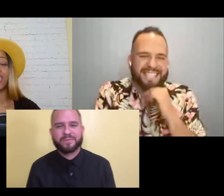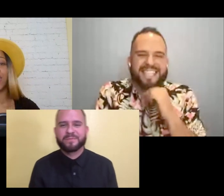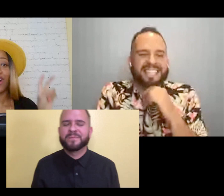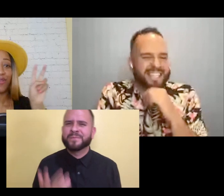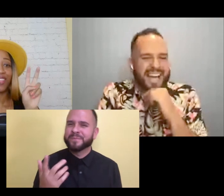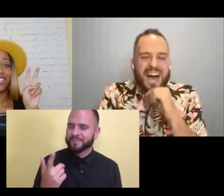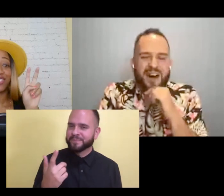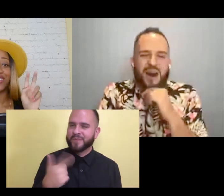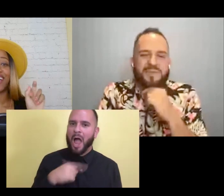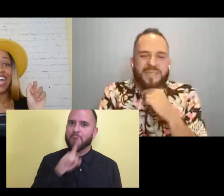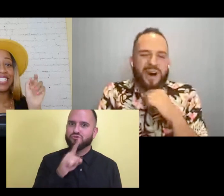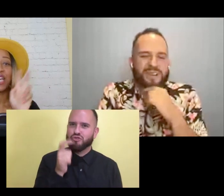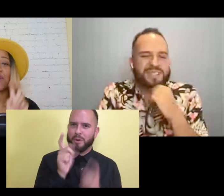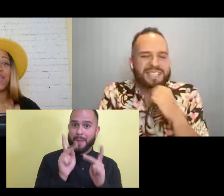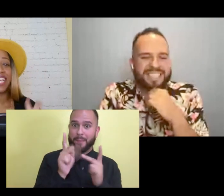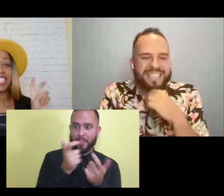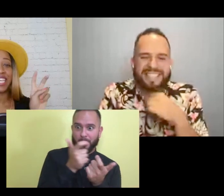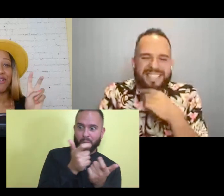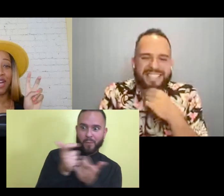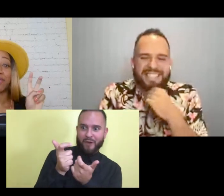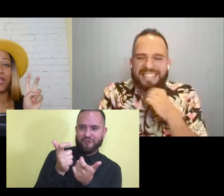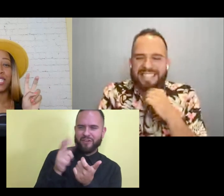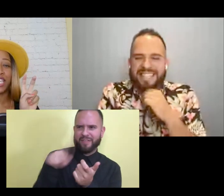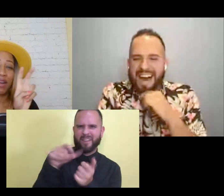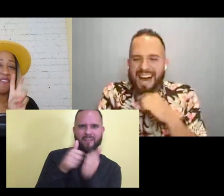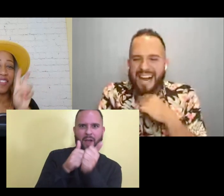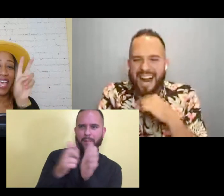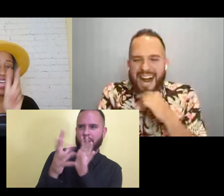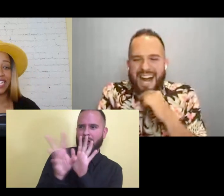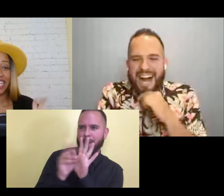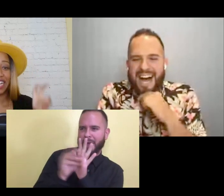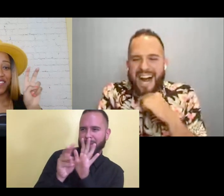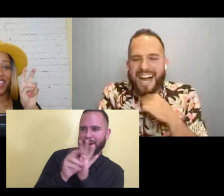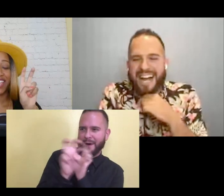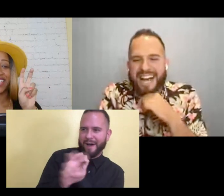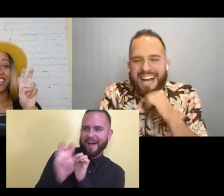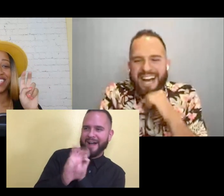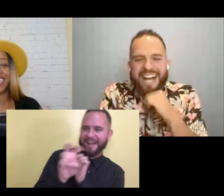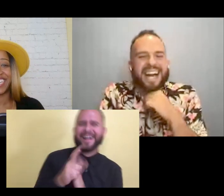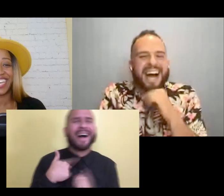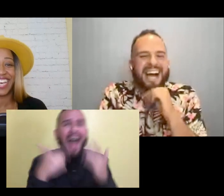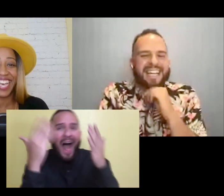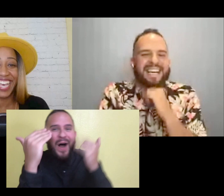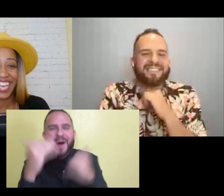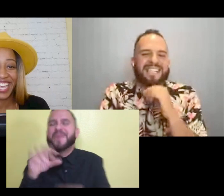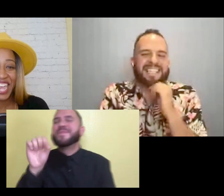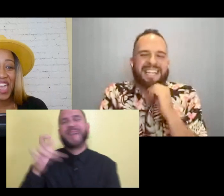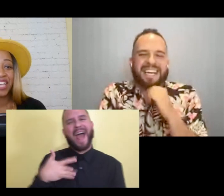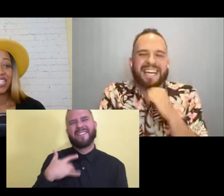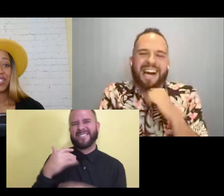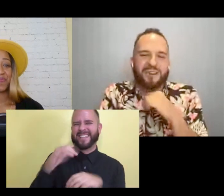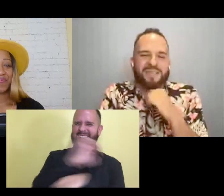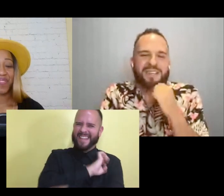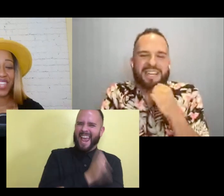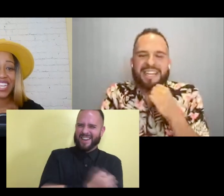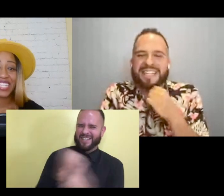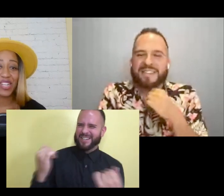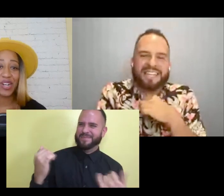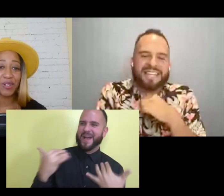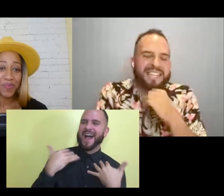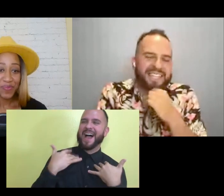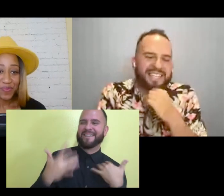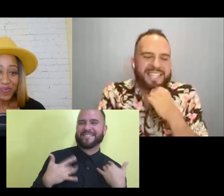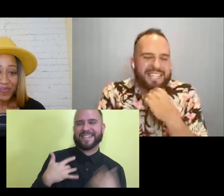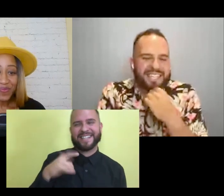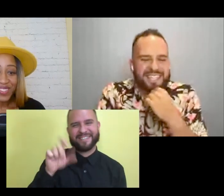doing this along with us I too, right? hope so. We can't see you guys, but we see you. I feel that energy. I feel that energy. I love it. Yeah, I hope so. Get into